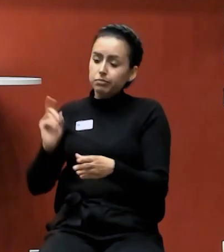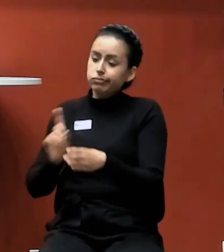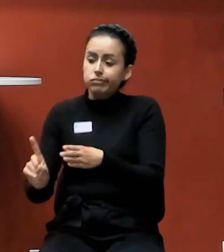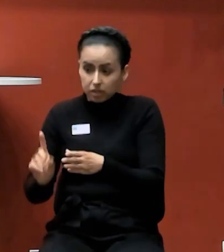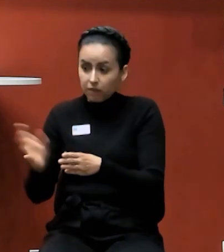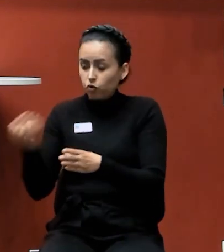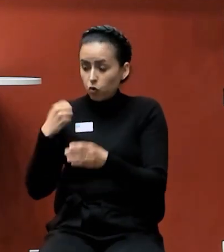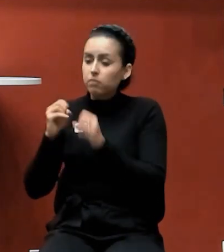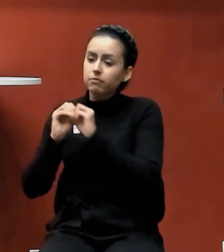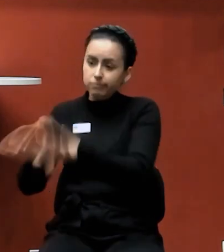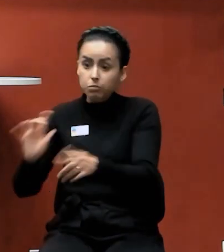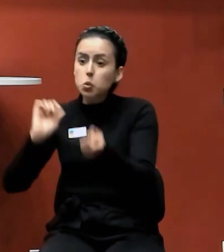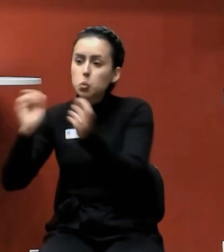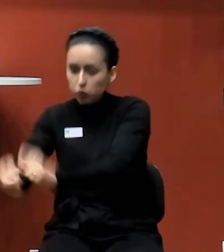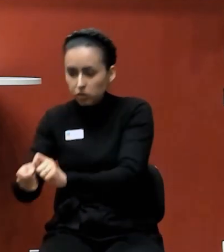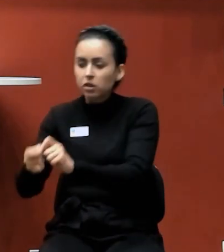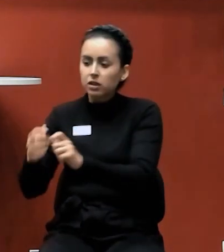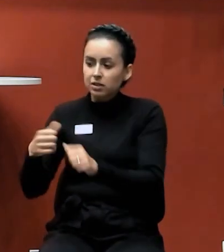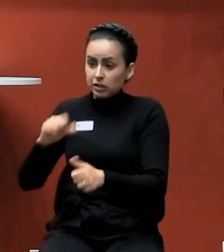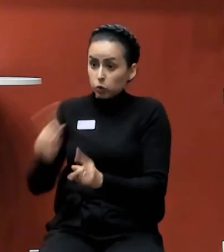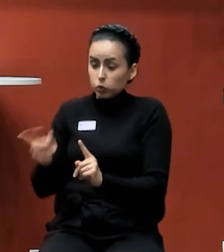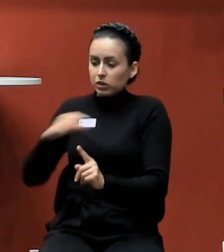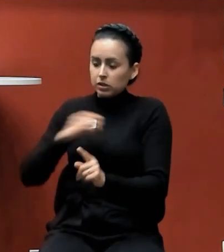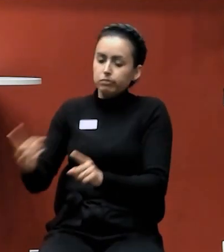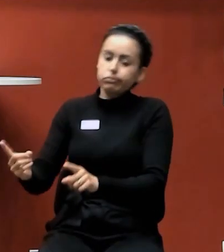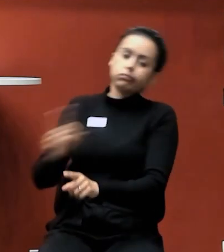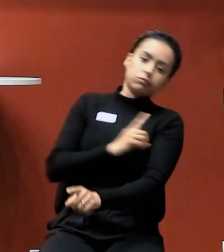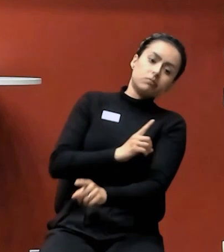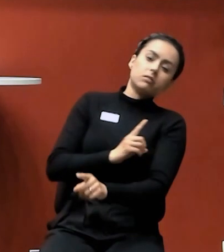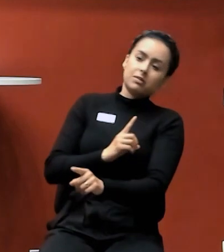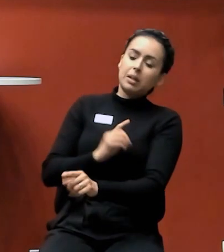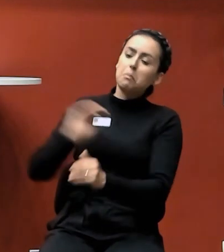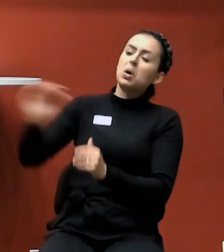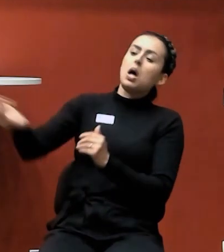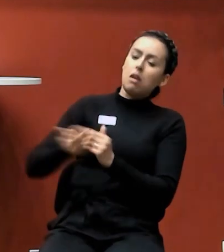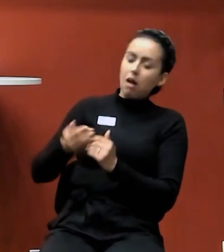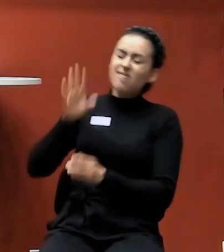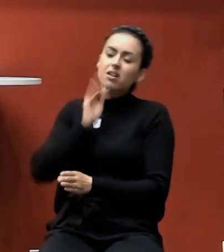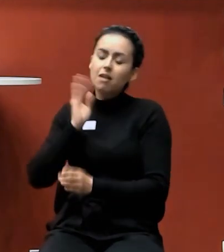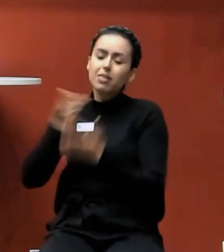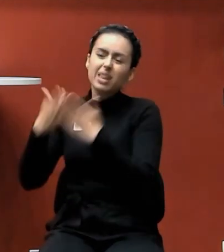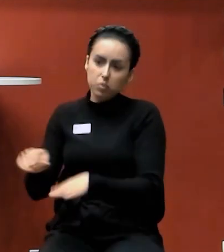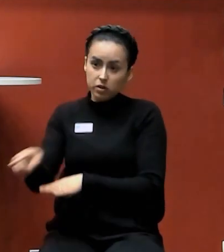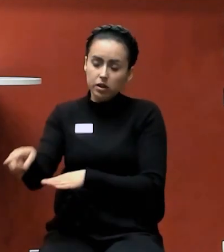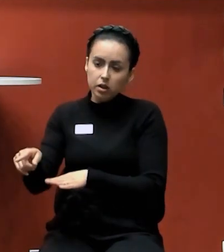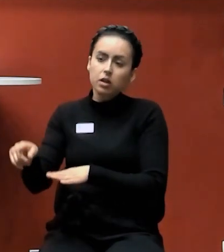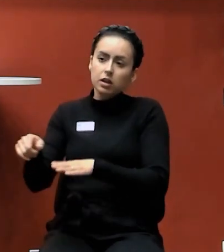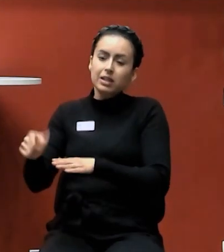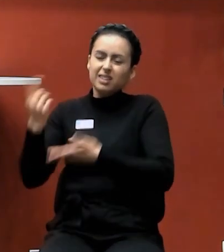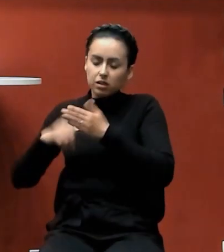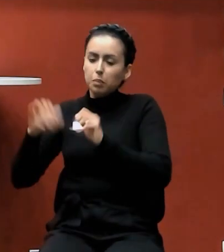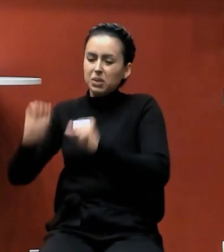top, as you were saying. Yeah. If you don't change the top, it's really difficult to sustain those changes that you